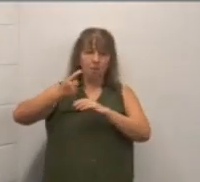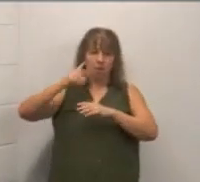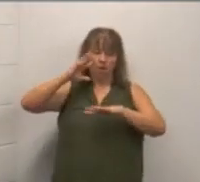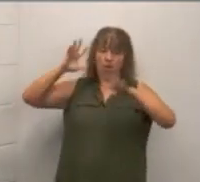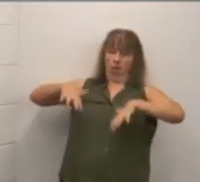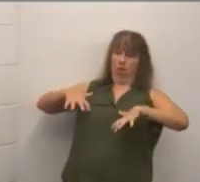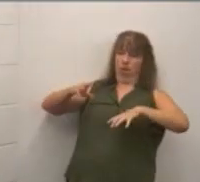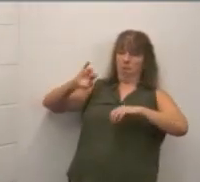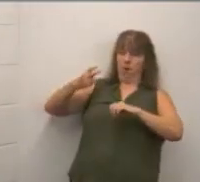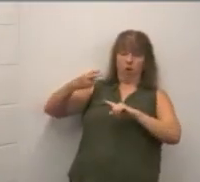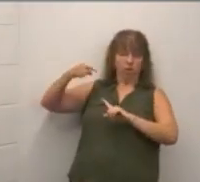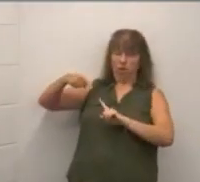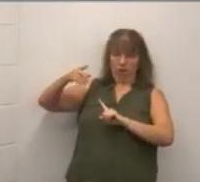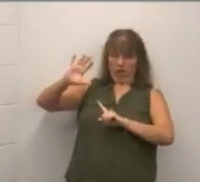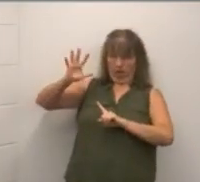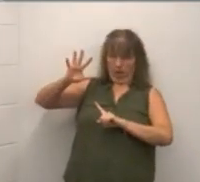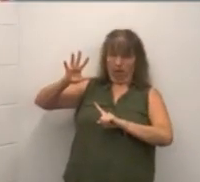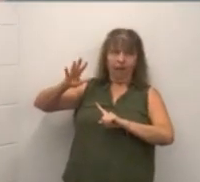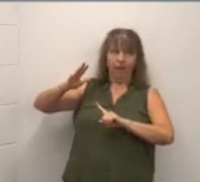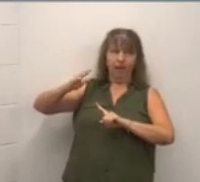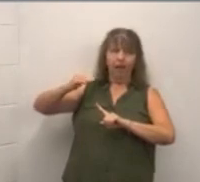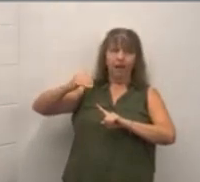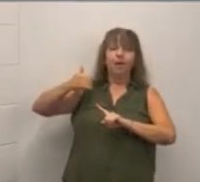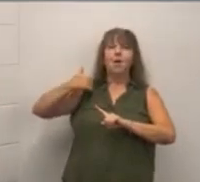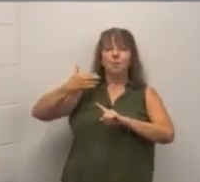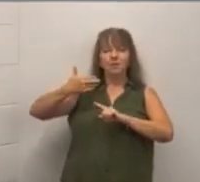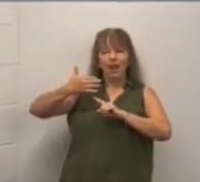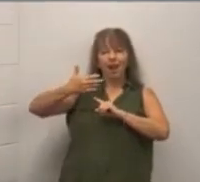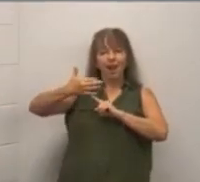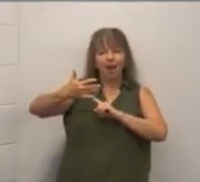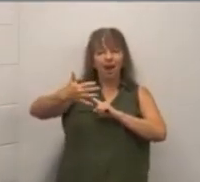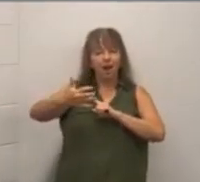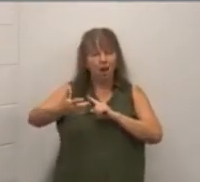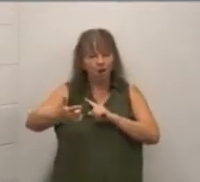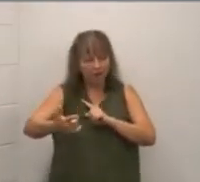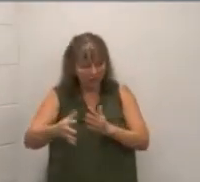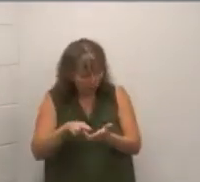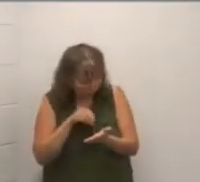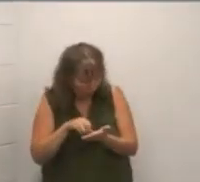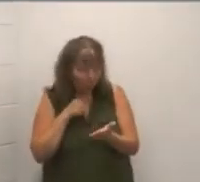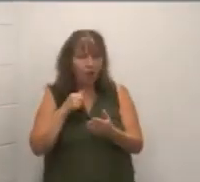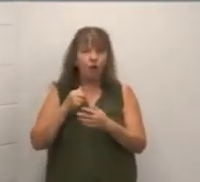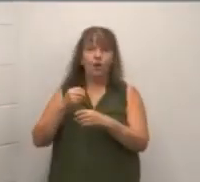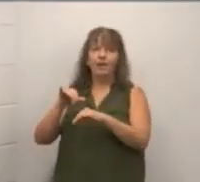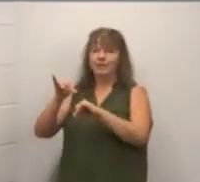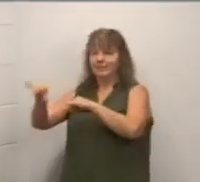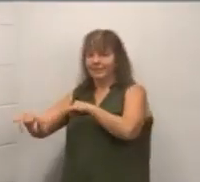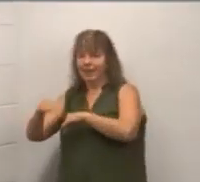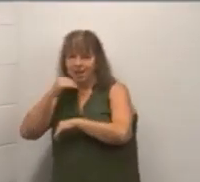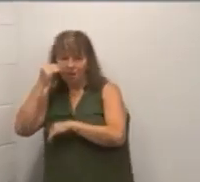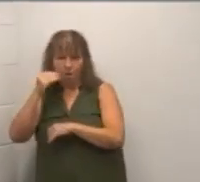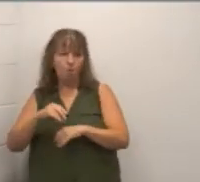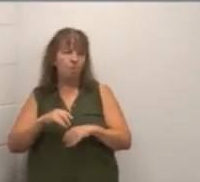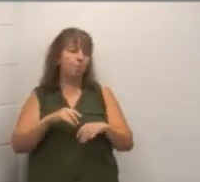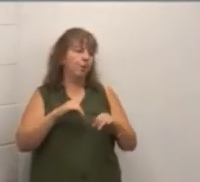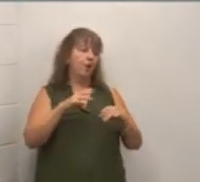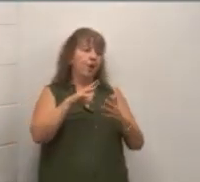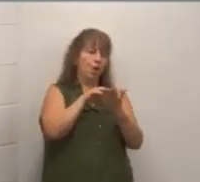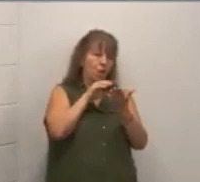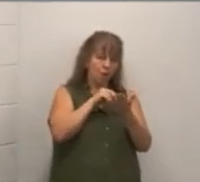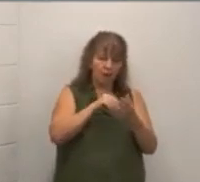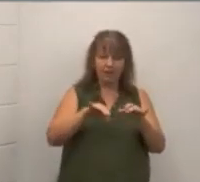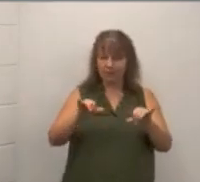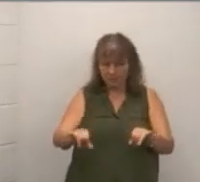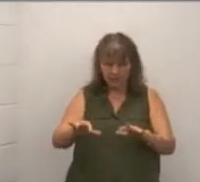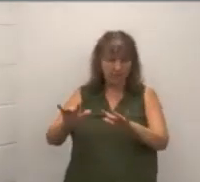where remote learning, if we all go remote learning, we're down to single platform use for grade